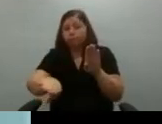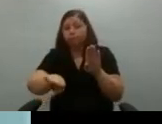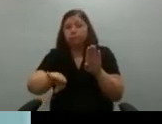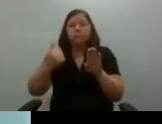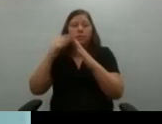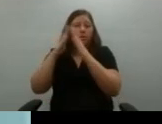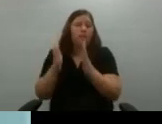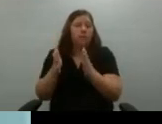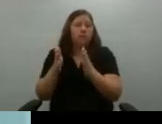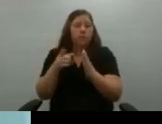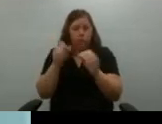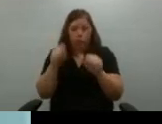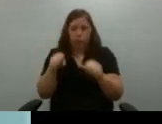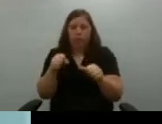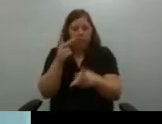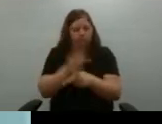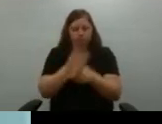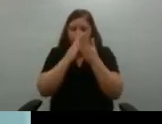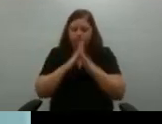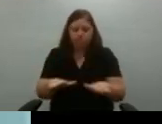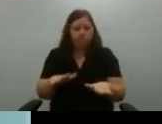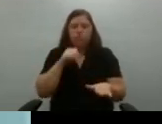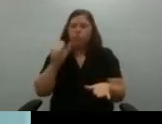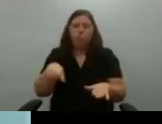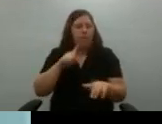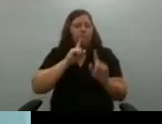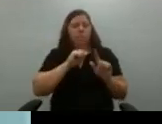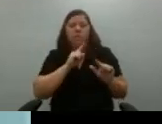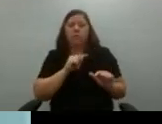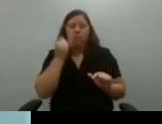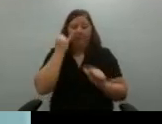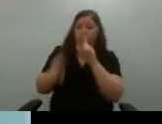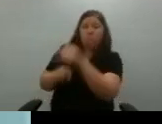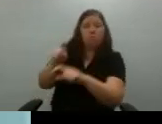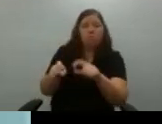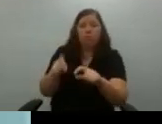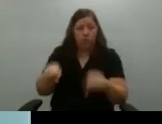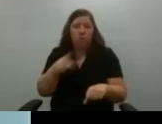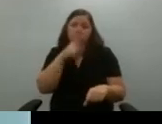have the right to remain silent, and you do not have to answer any questions.